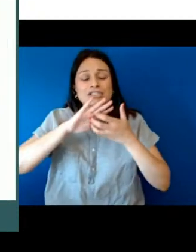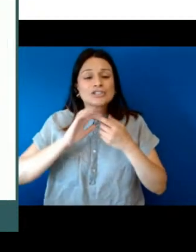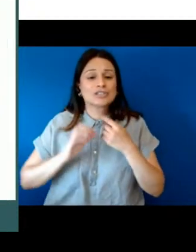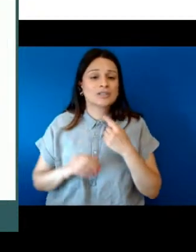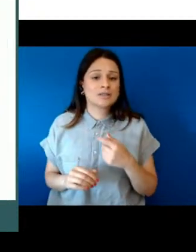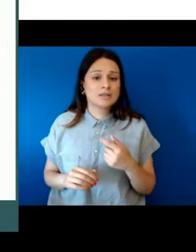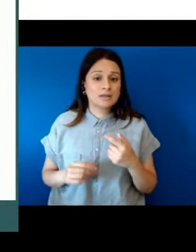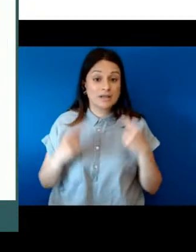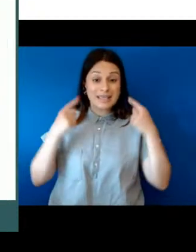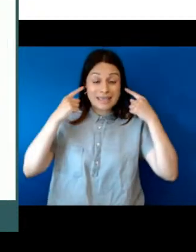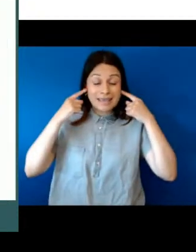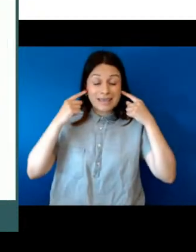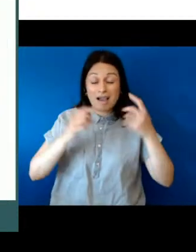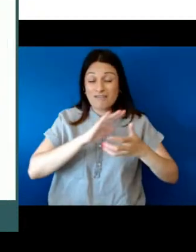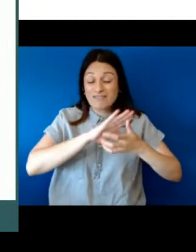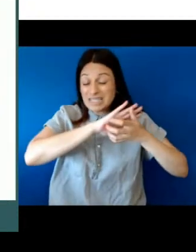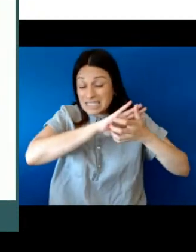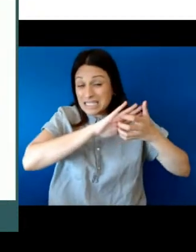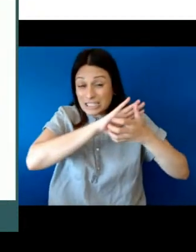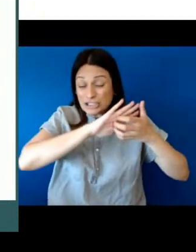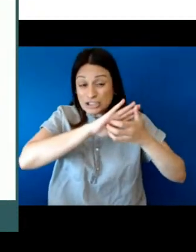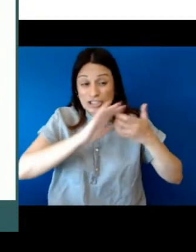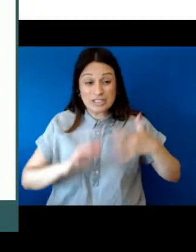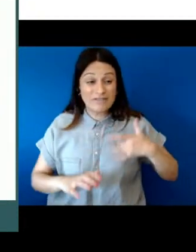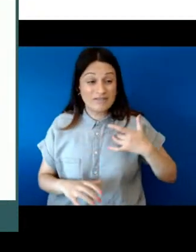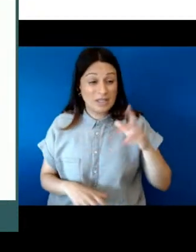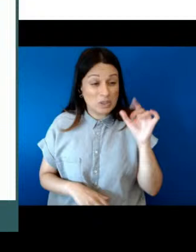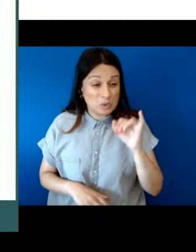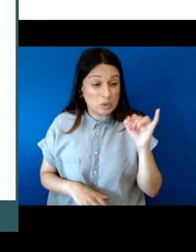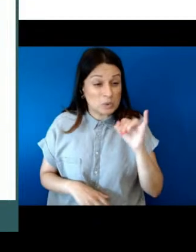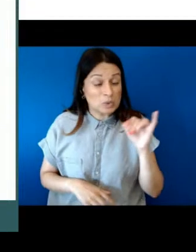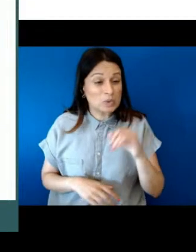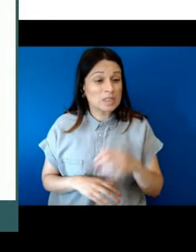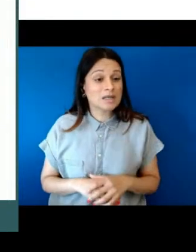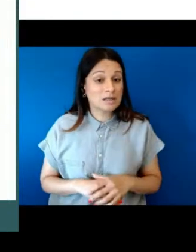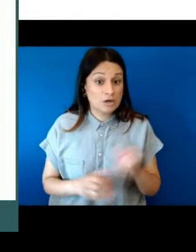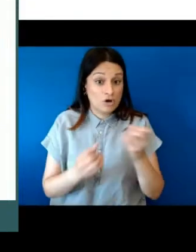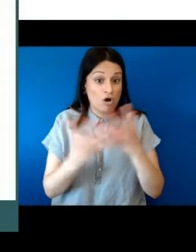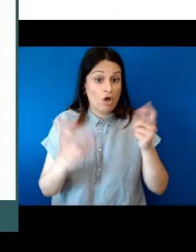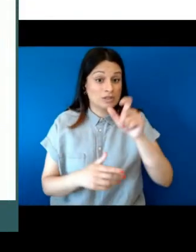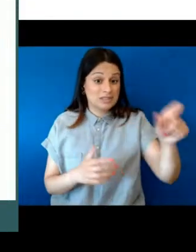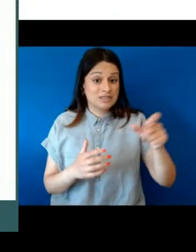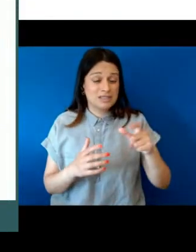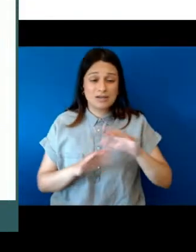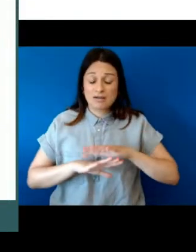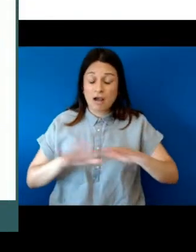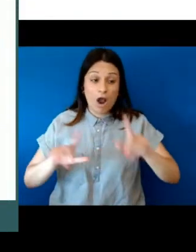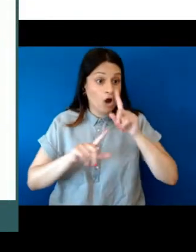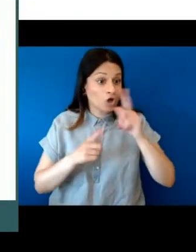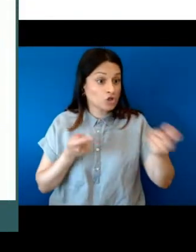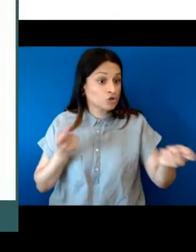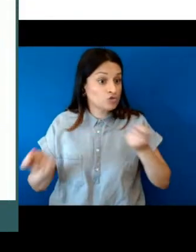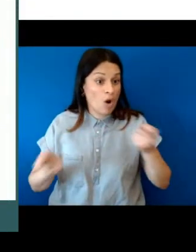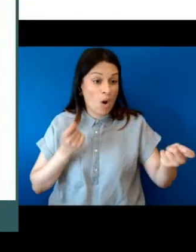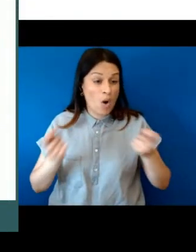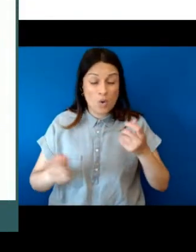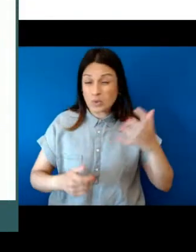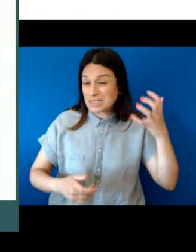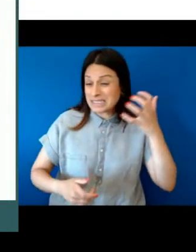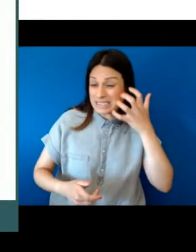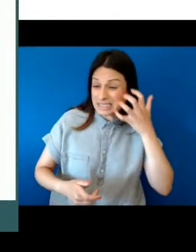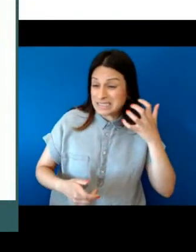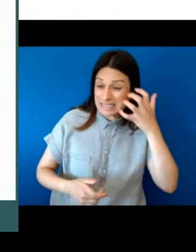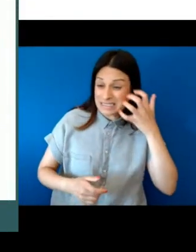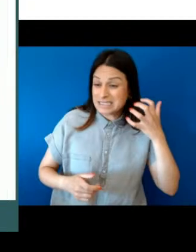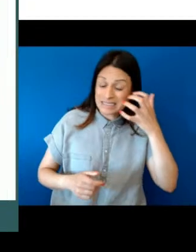ears even. A lot of patients will tell you that itch can be uncontrollable. So it's long-acting,